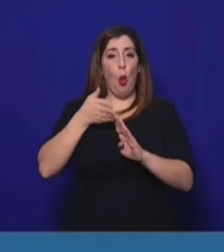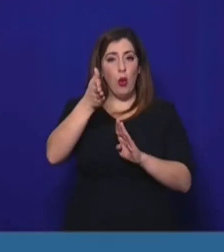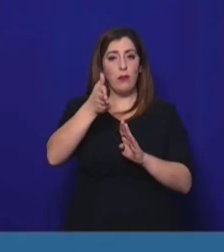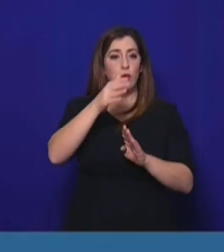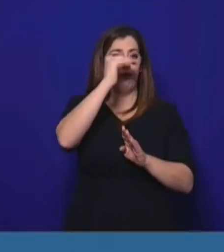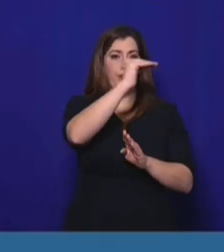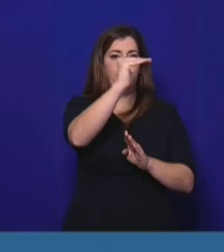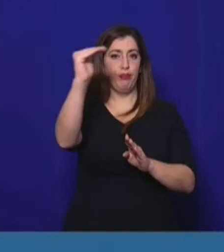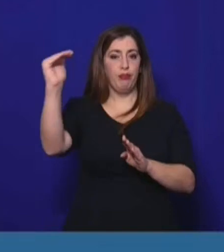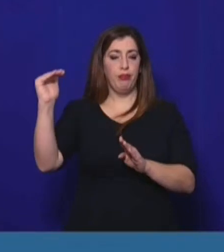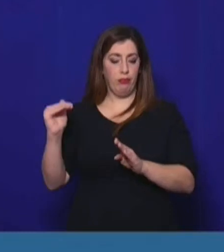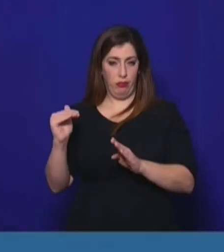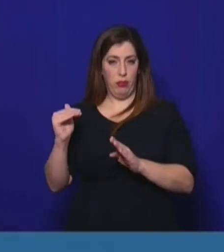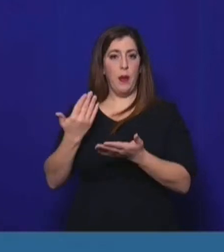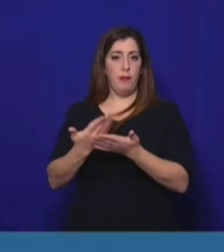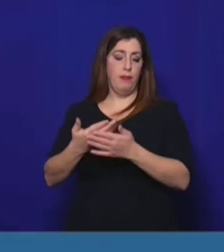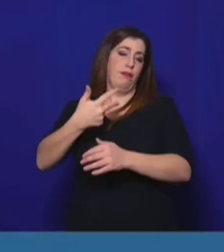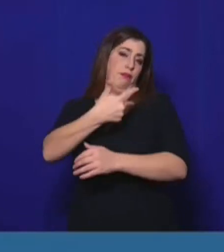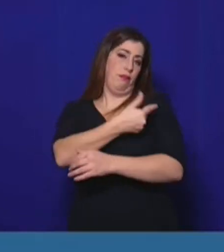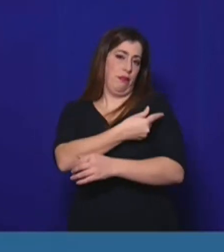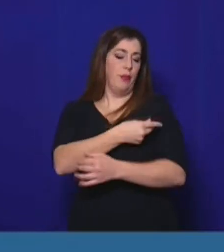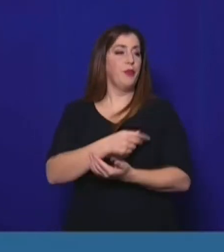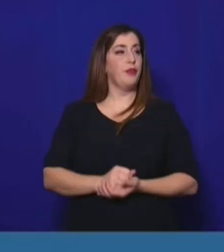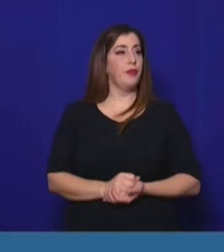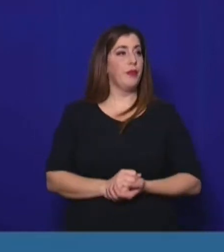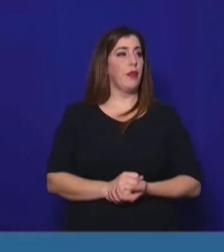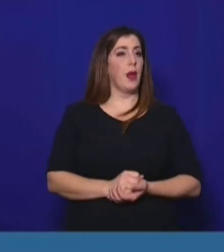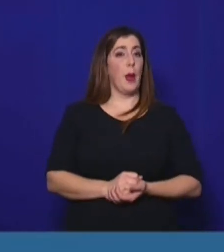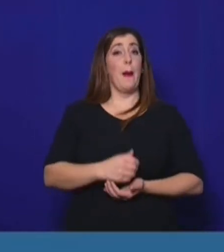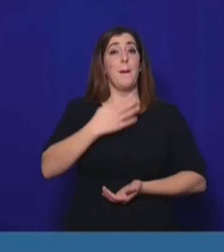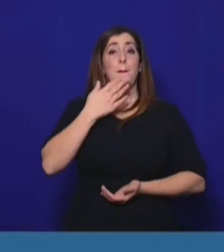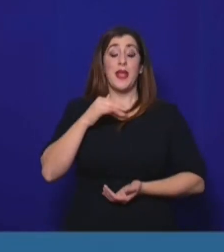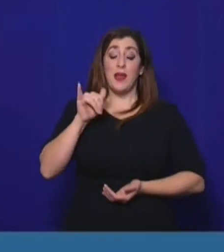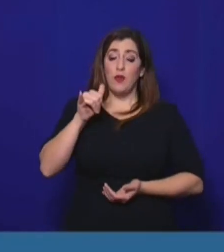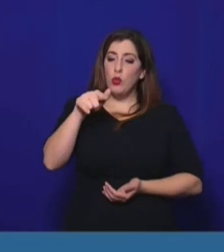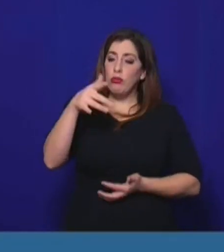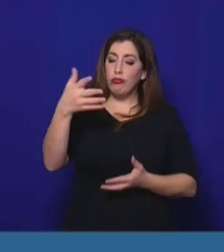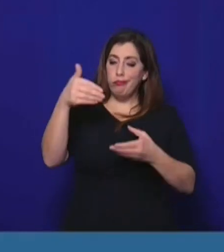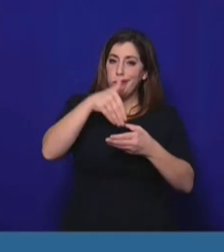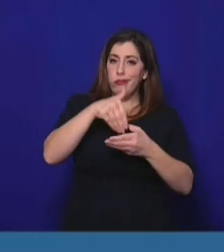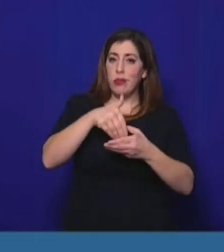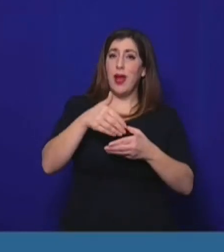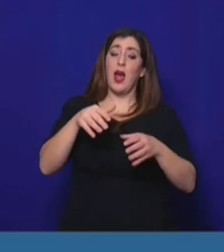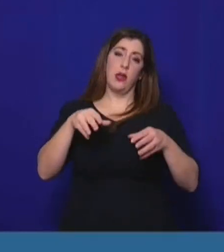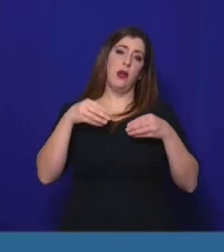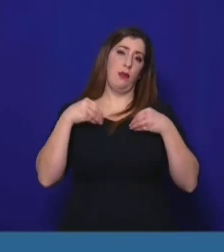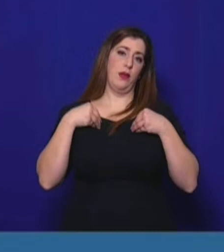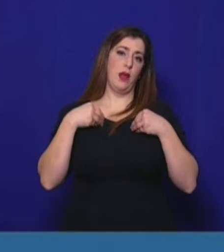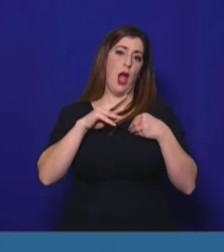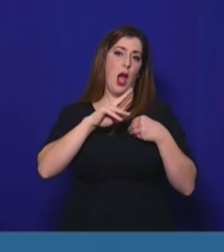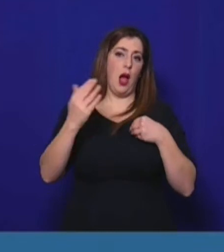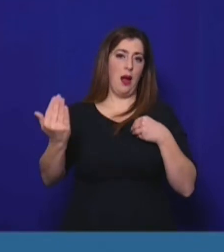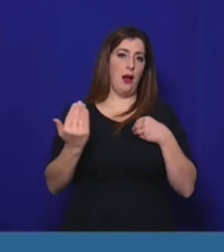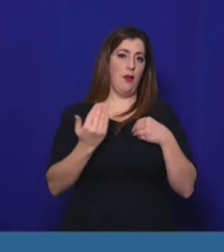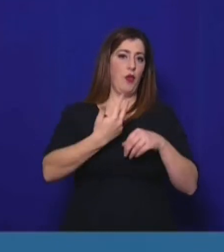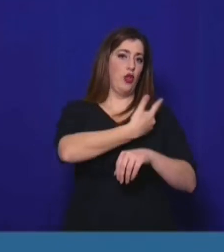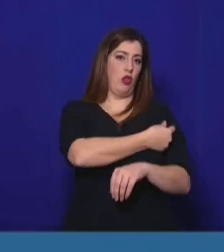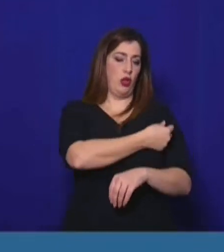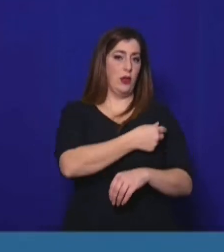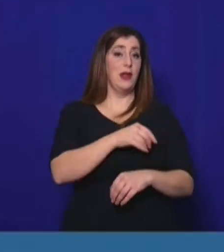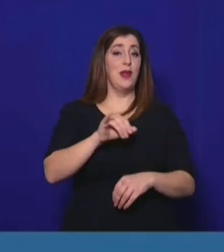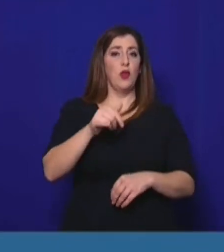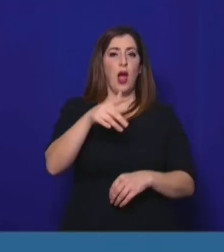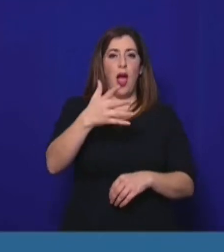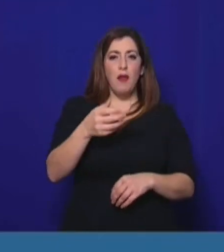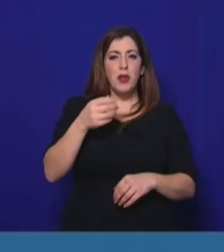to everyone who will be receiving this letter to accept our invitations. If you have any queries, speak to your